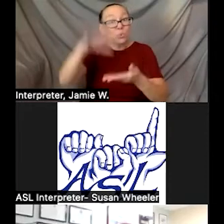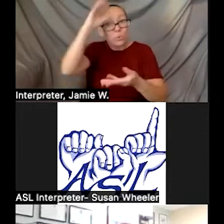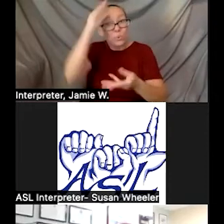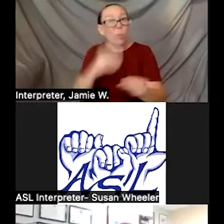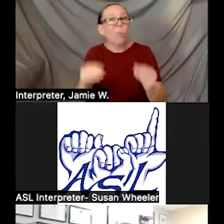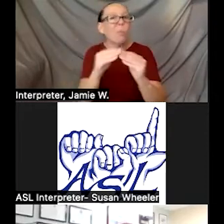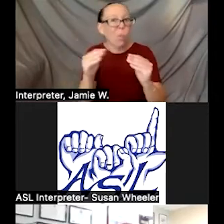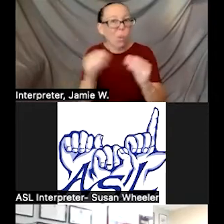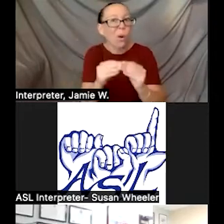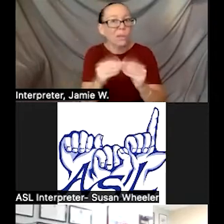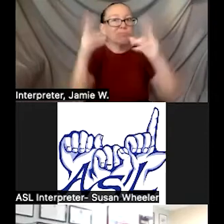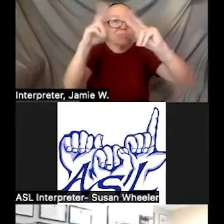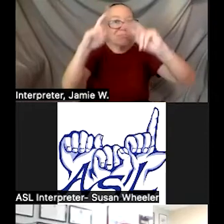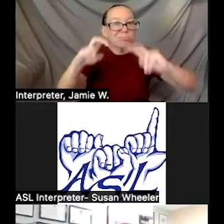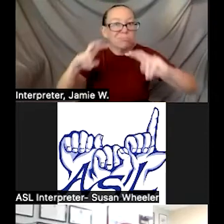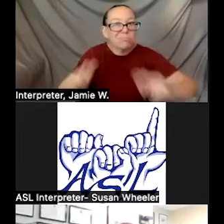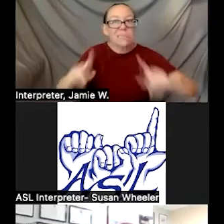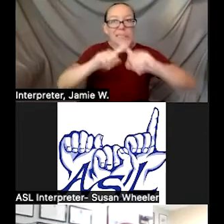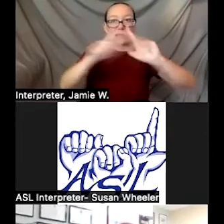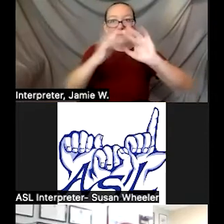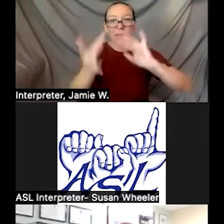ask for help with that. Next.